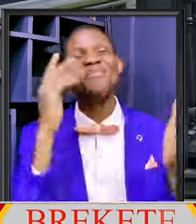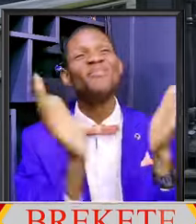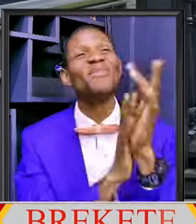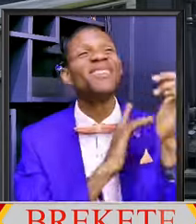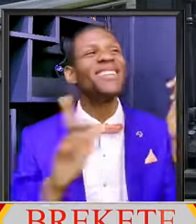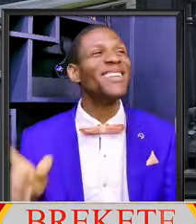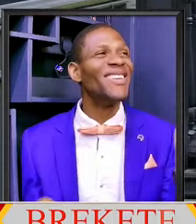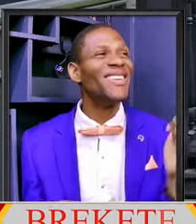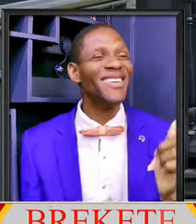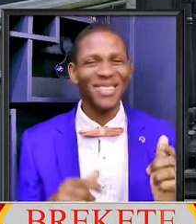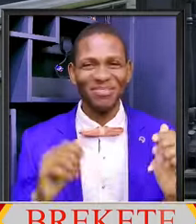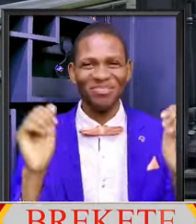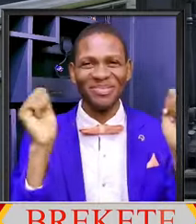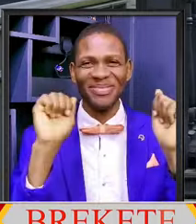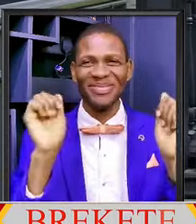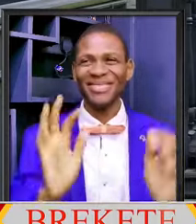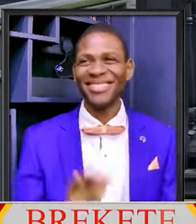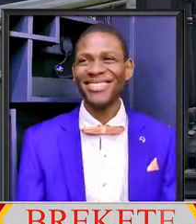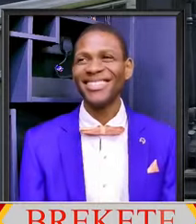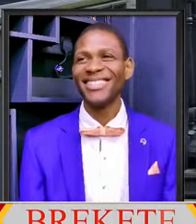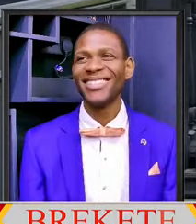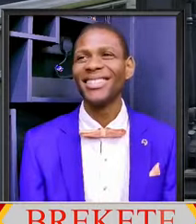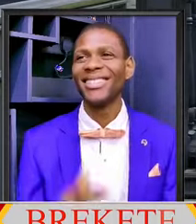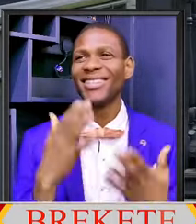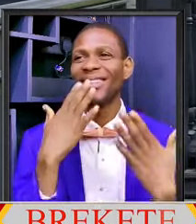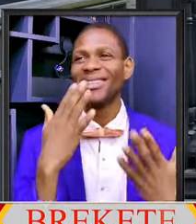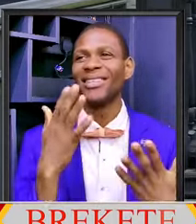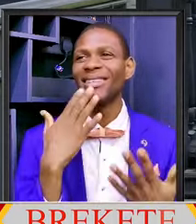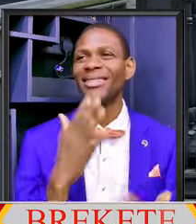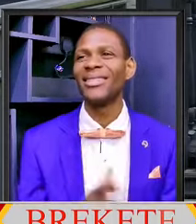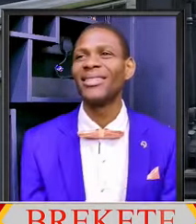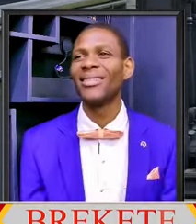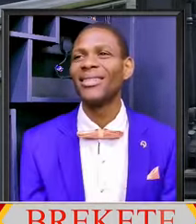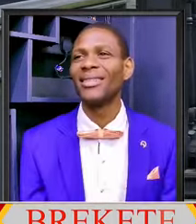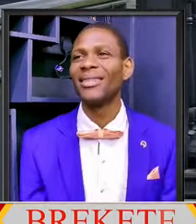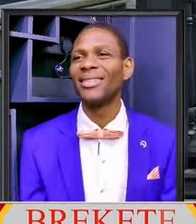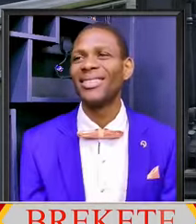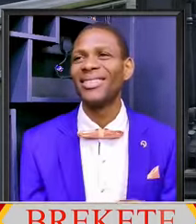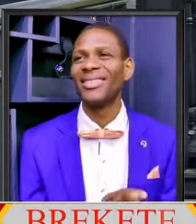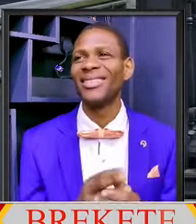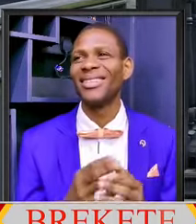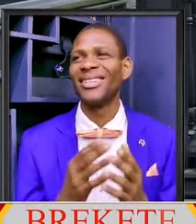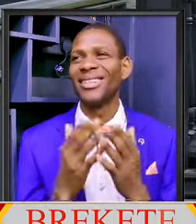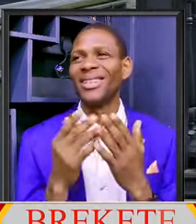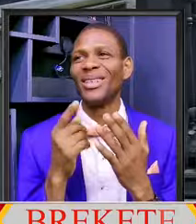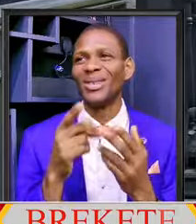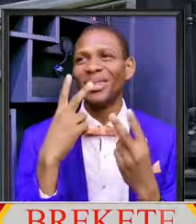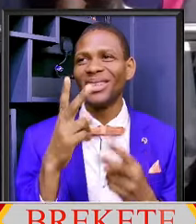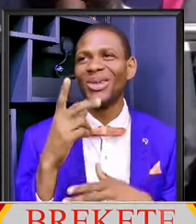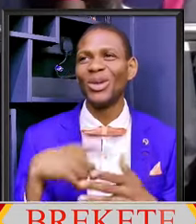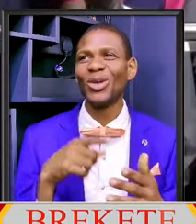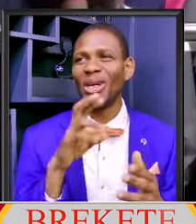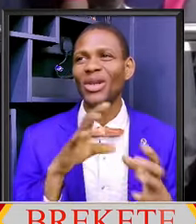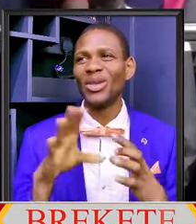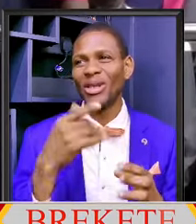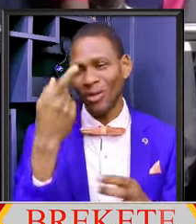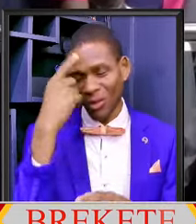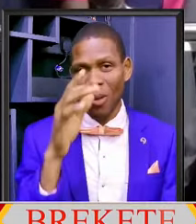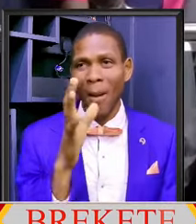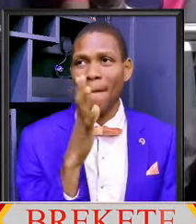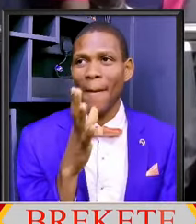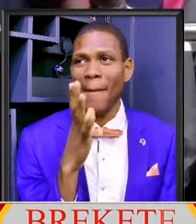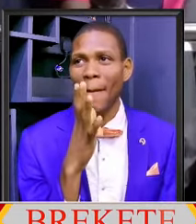Yes, it's okay. My dear. Thank you very much, sir. You see this thing what you do for Mama?